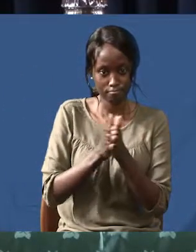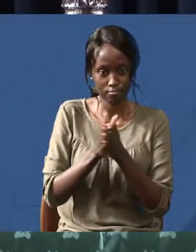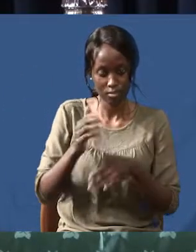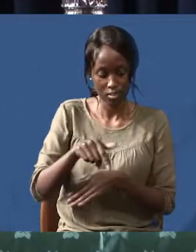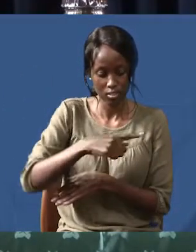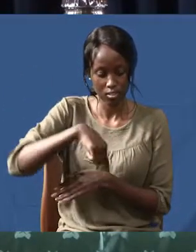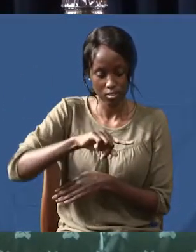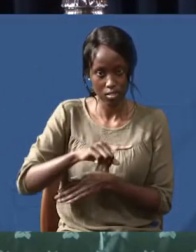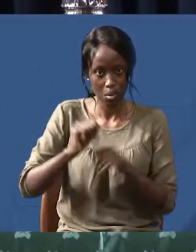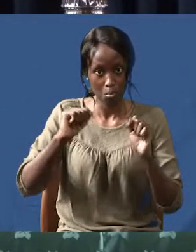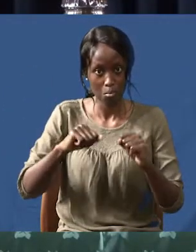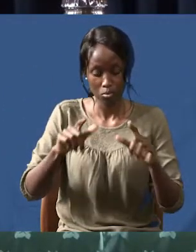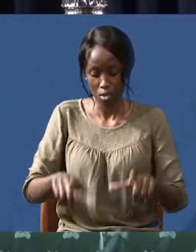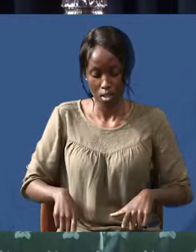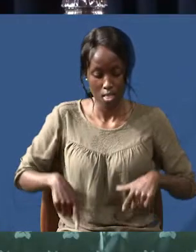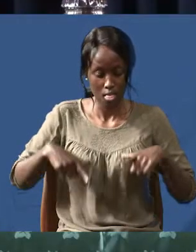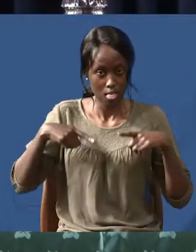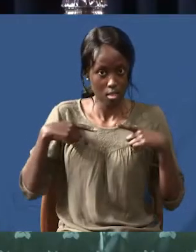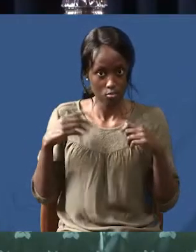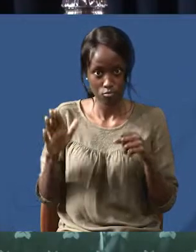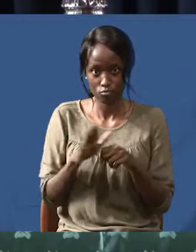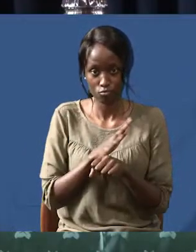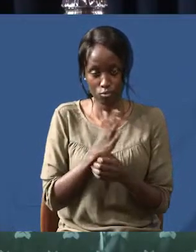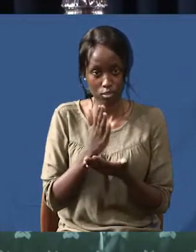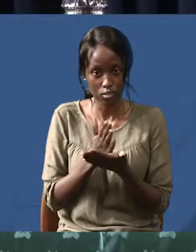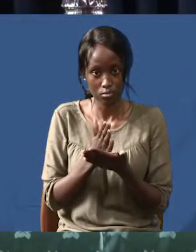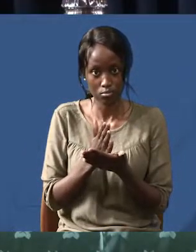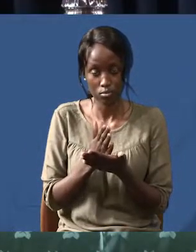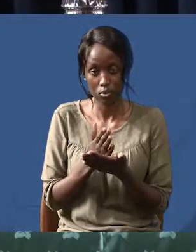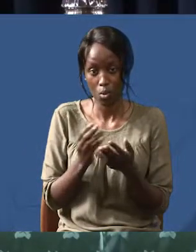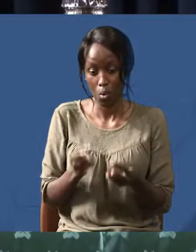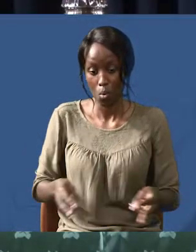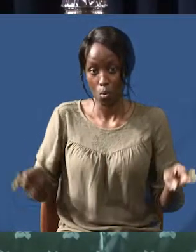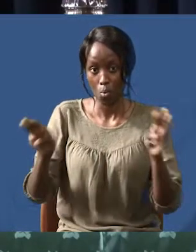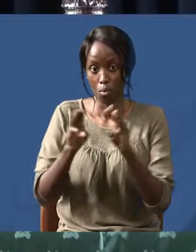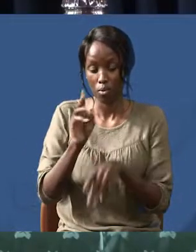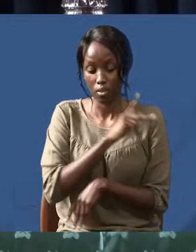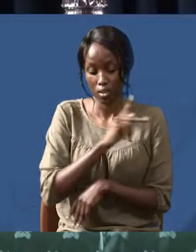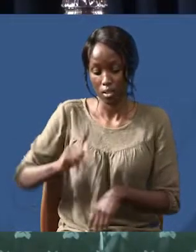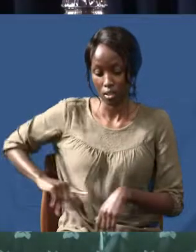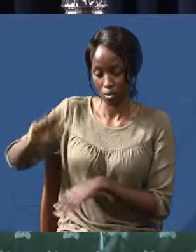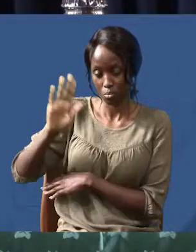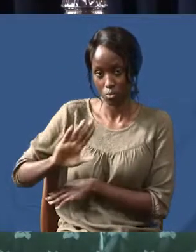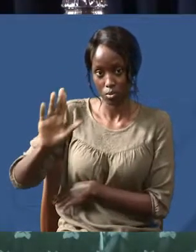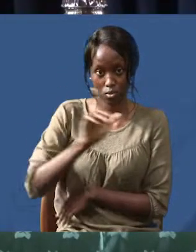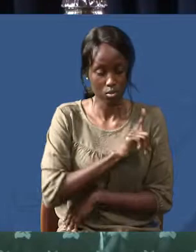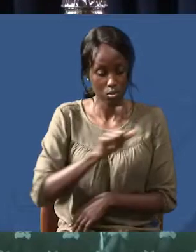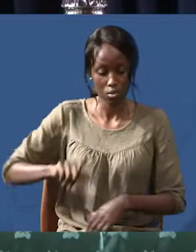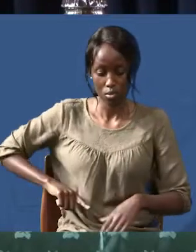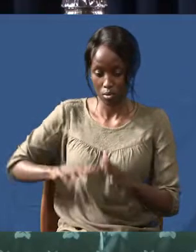Lord, to live lives that are worthy of your kingdom. How I pray, dear